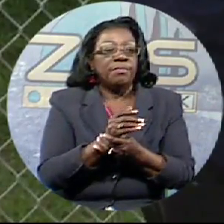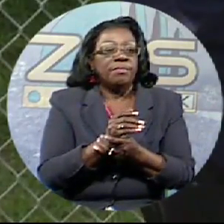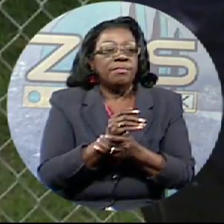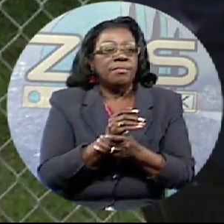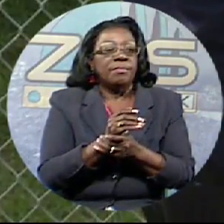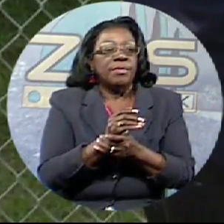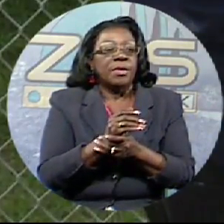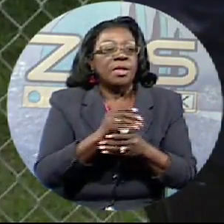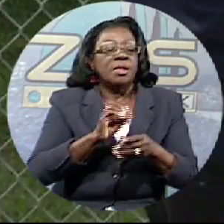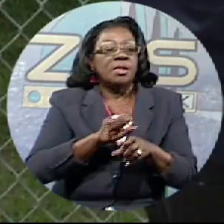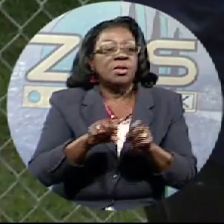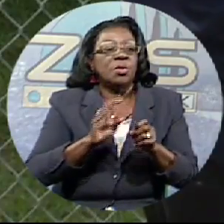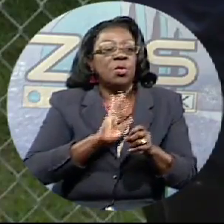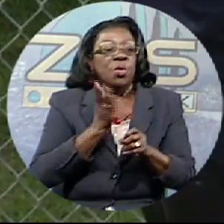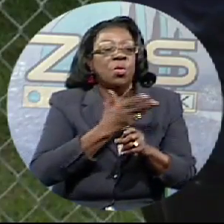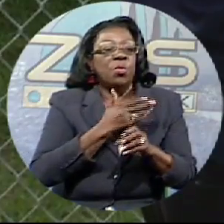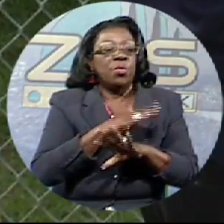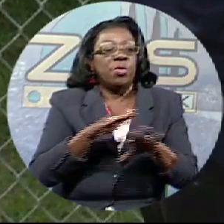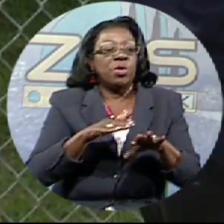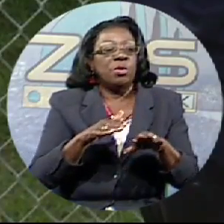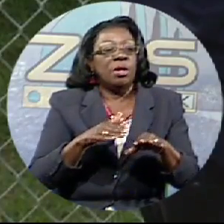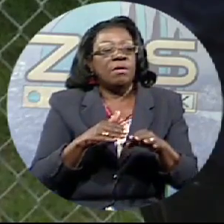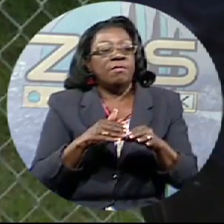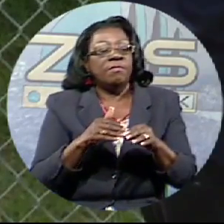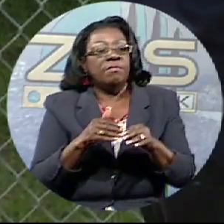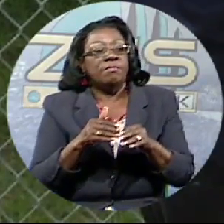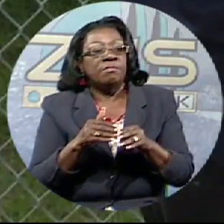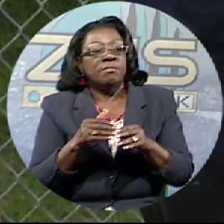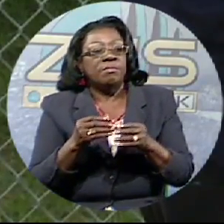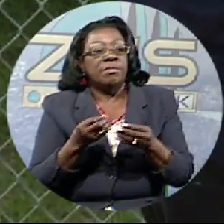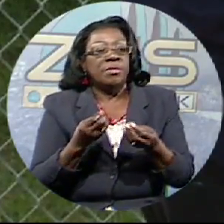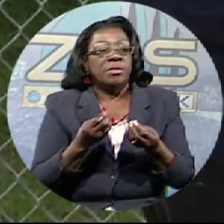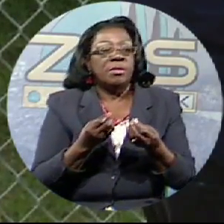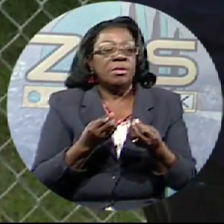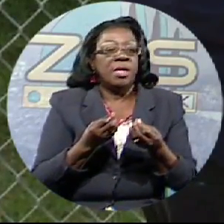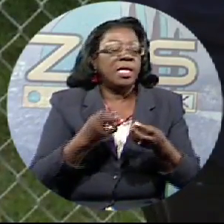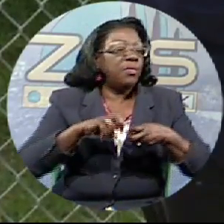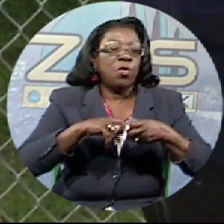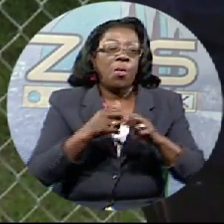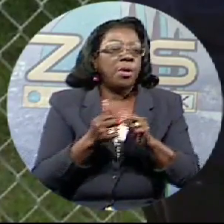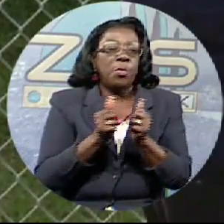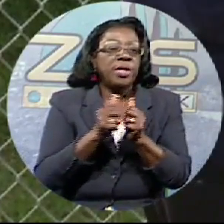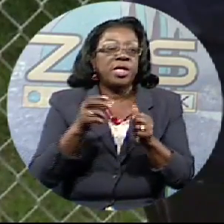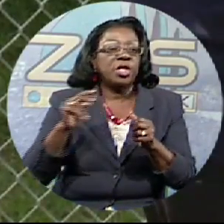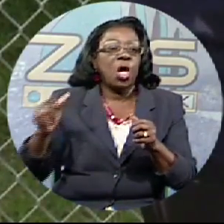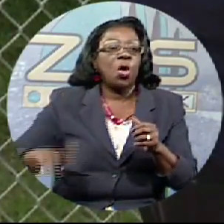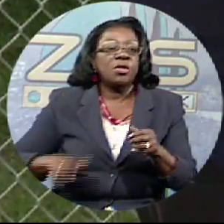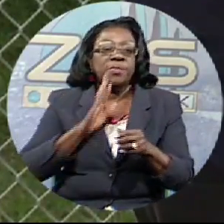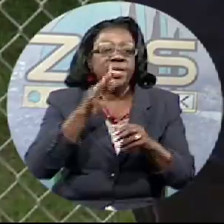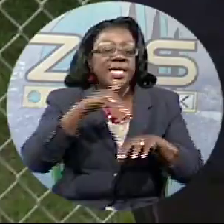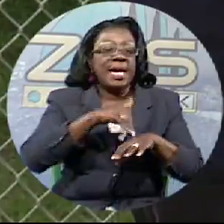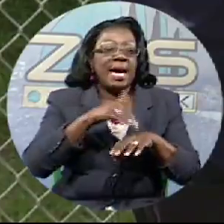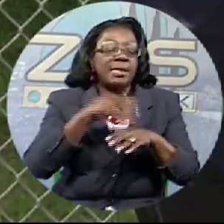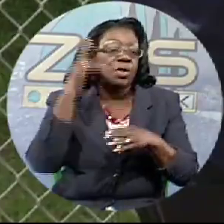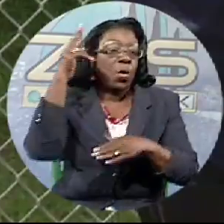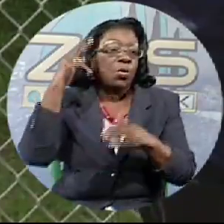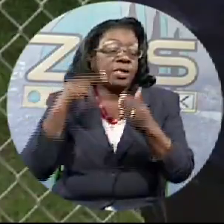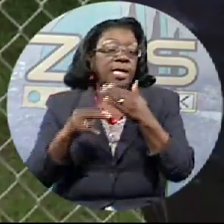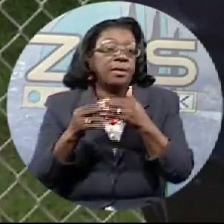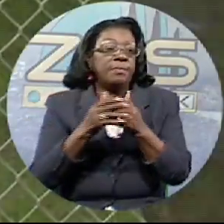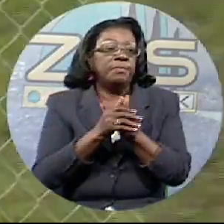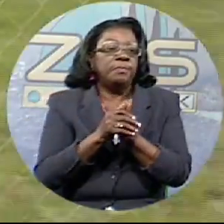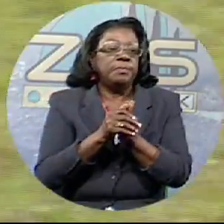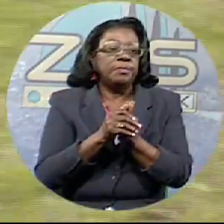night. So we don't have much incident that we really have. But if it happens, we are more than capable to handle it,